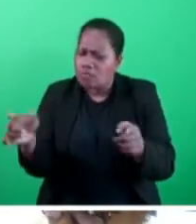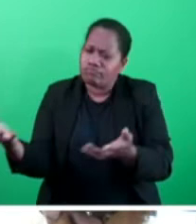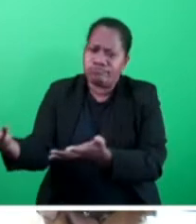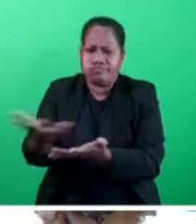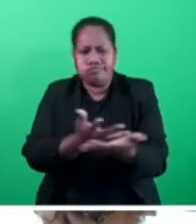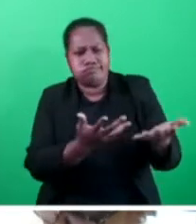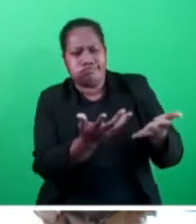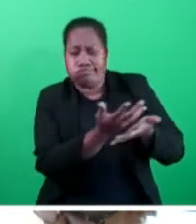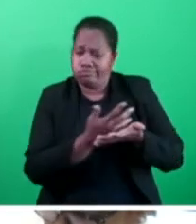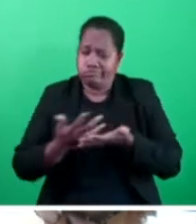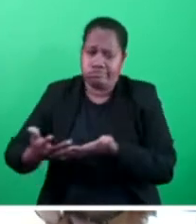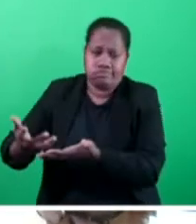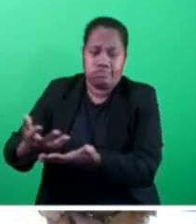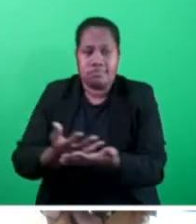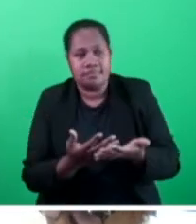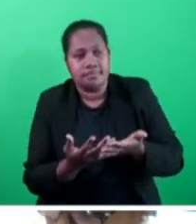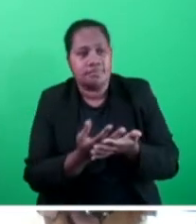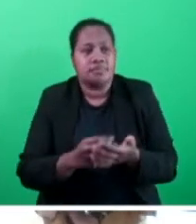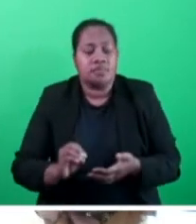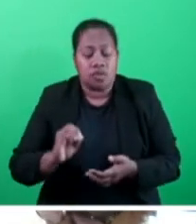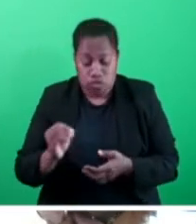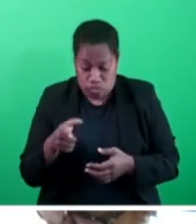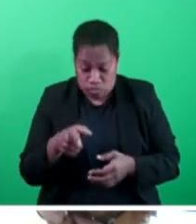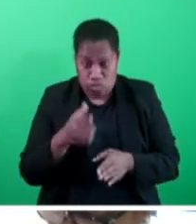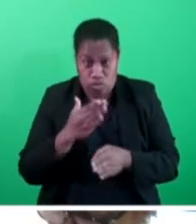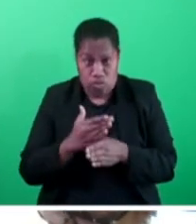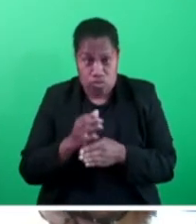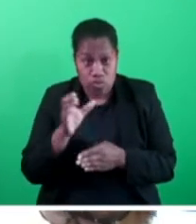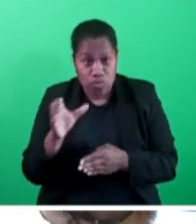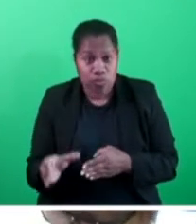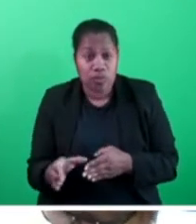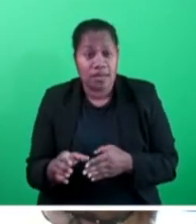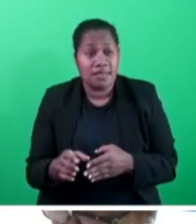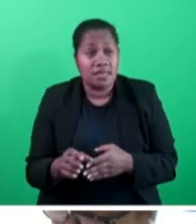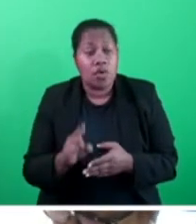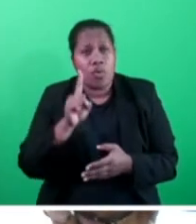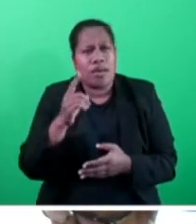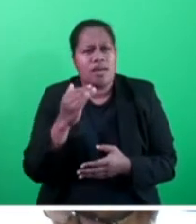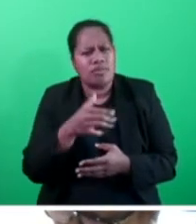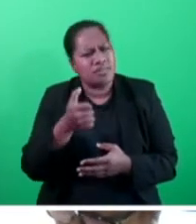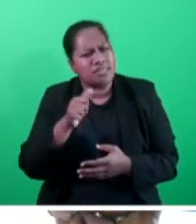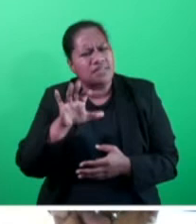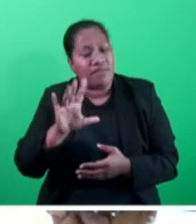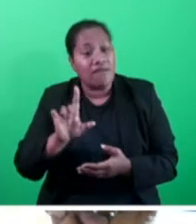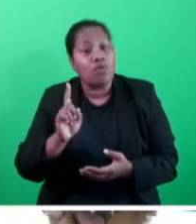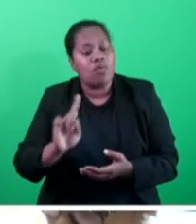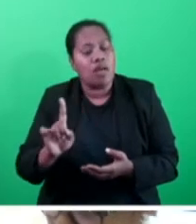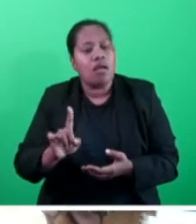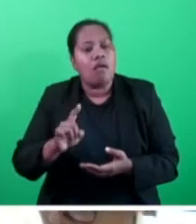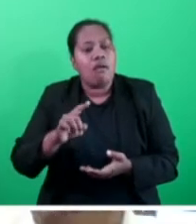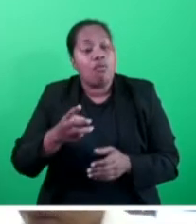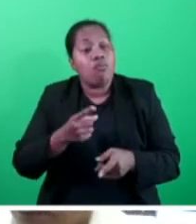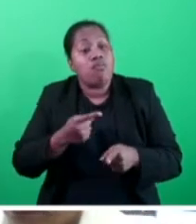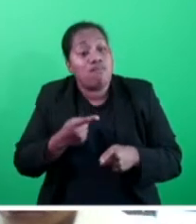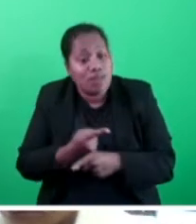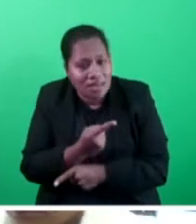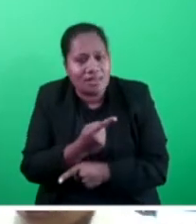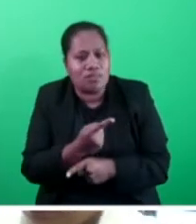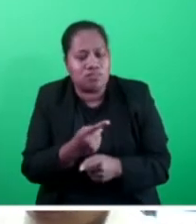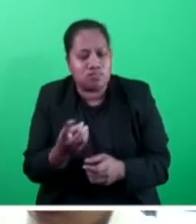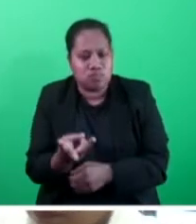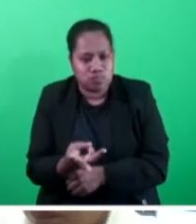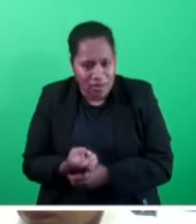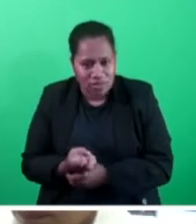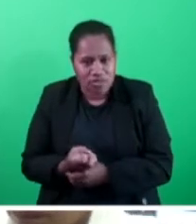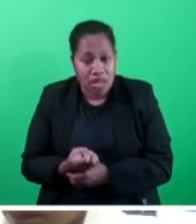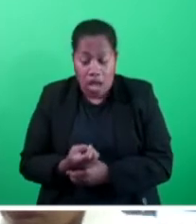to $128.65 on gross weekly wages. As these wages rates and annual income falls below